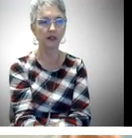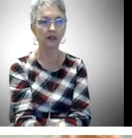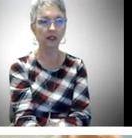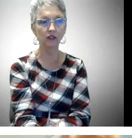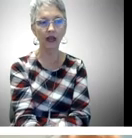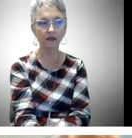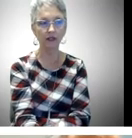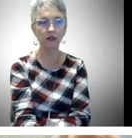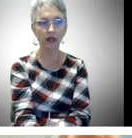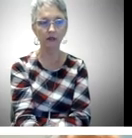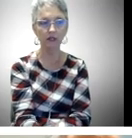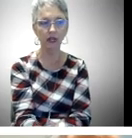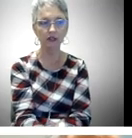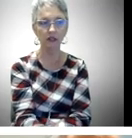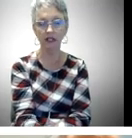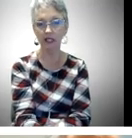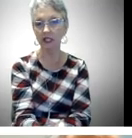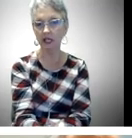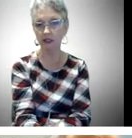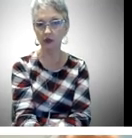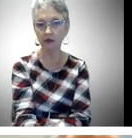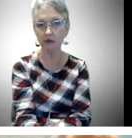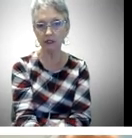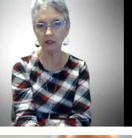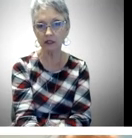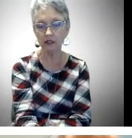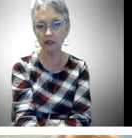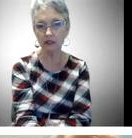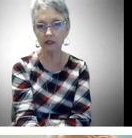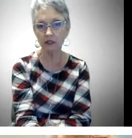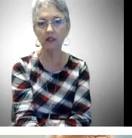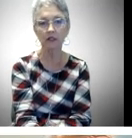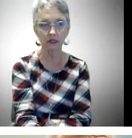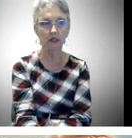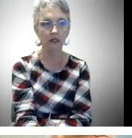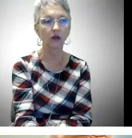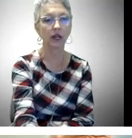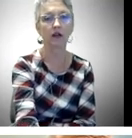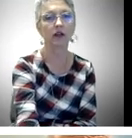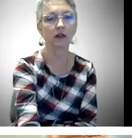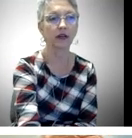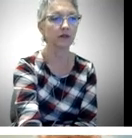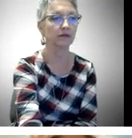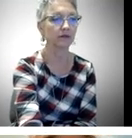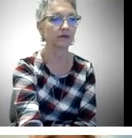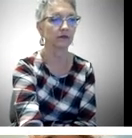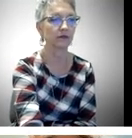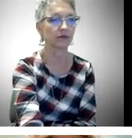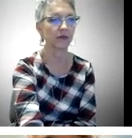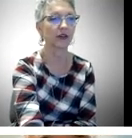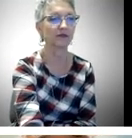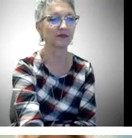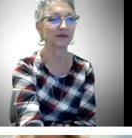disabilities need to have legal documentation to indicate the agreement? Yeah, we're going to talk more about it. Okay, go ahead. We're getting